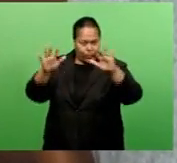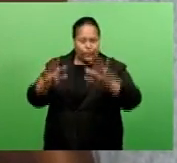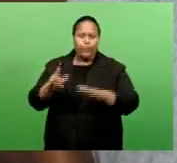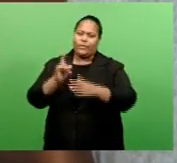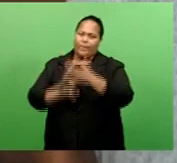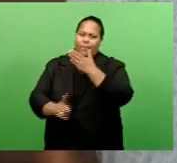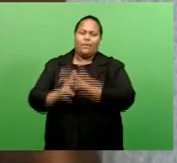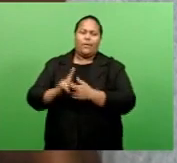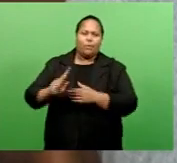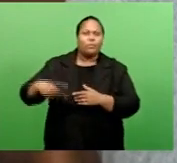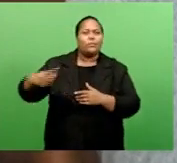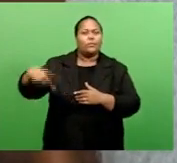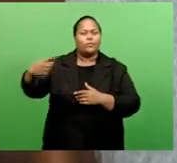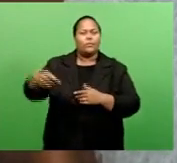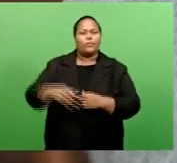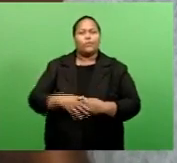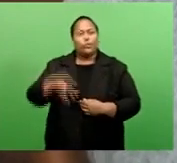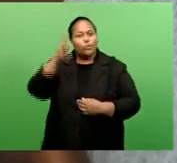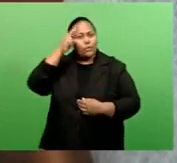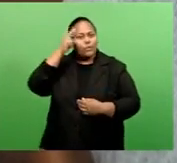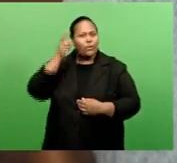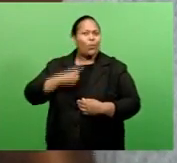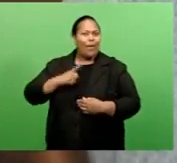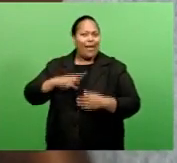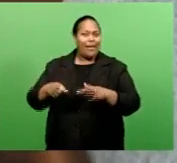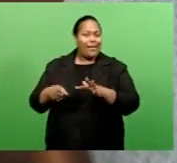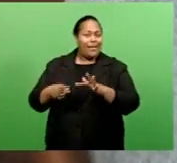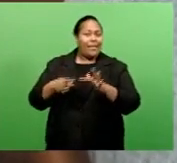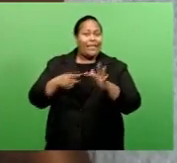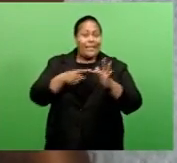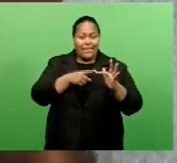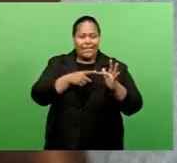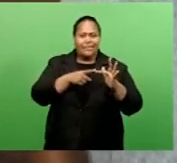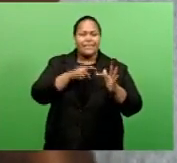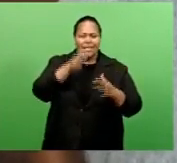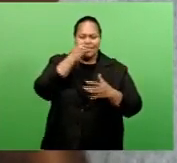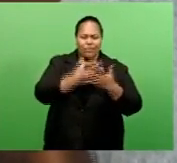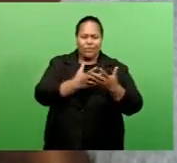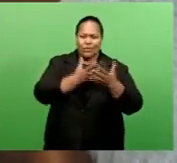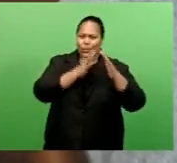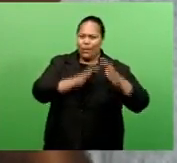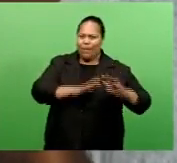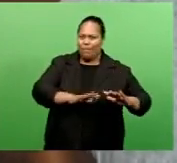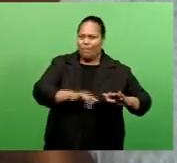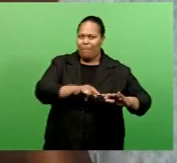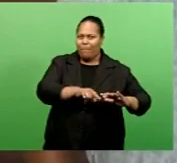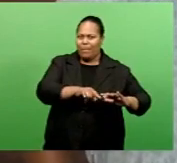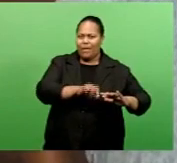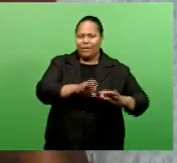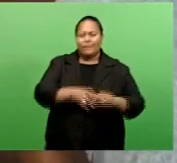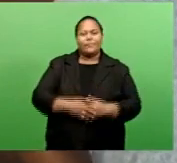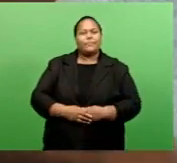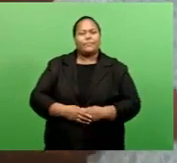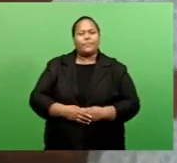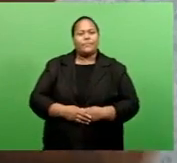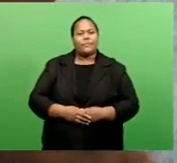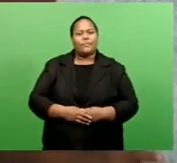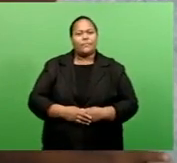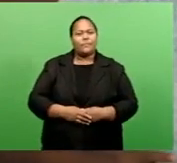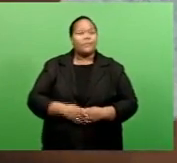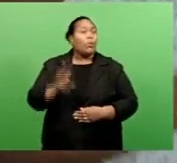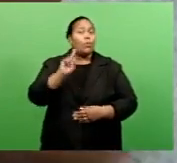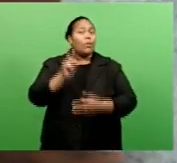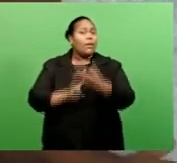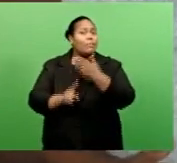that's the reason why the Eastern Division is experiencing calm conditions, because they're quite sheltered. What happens from